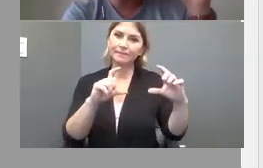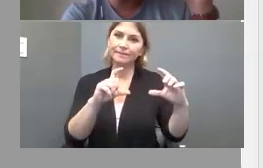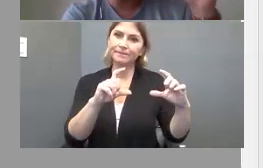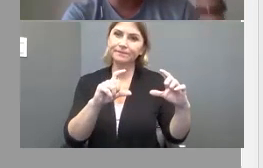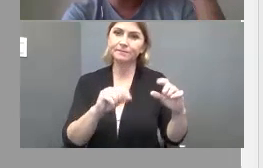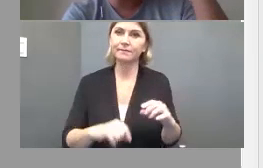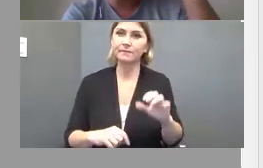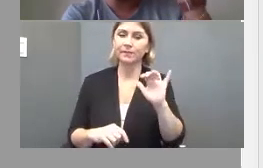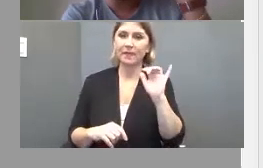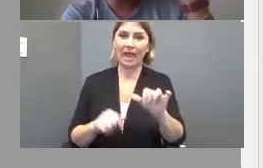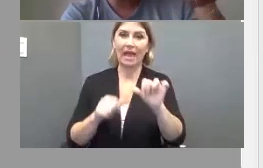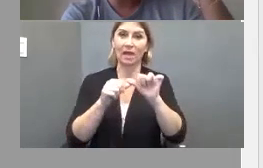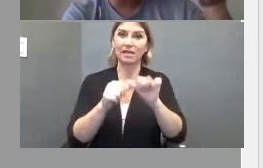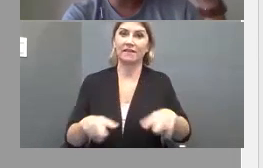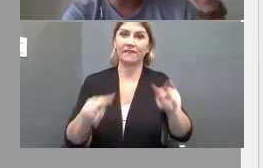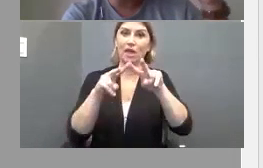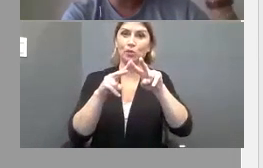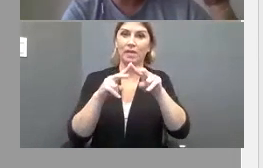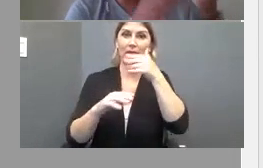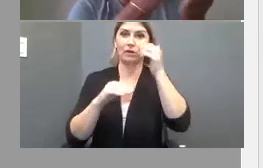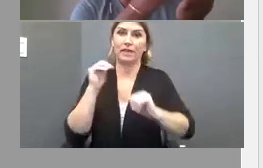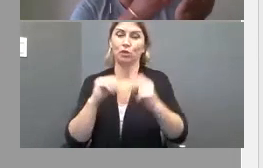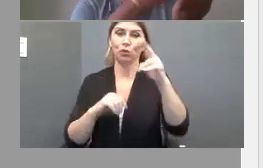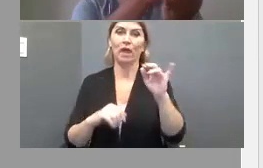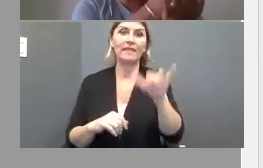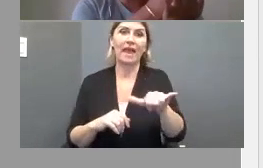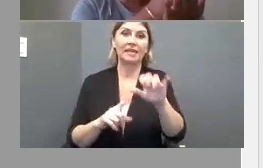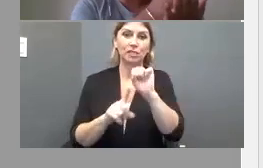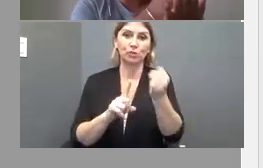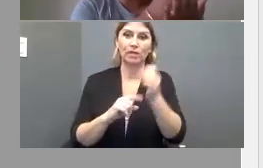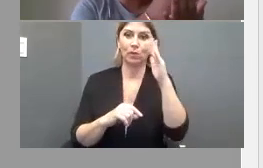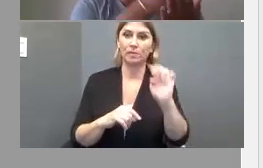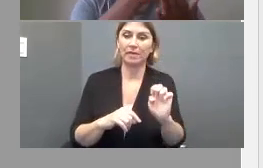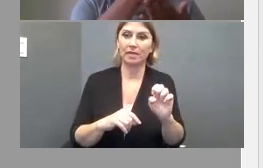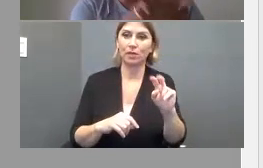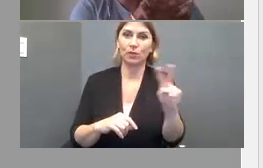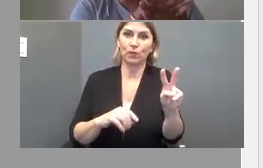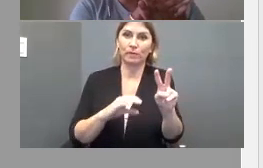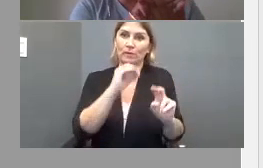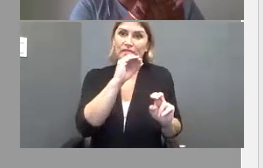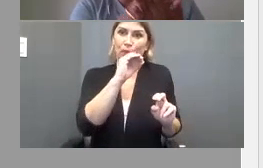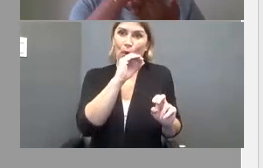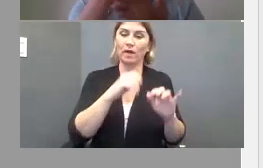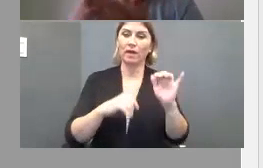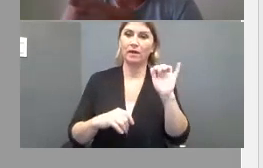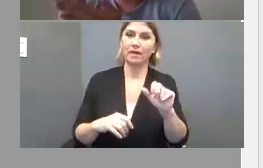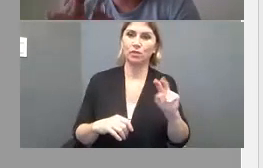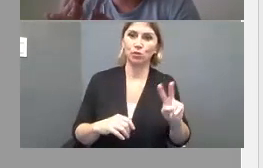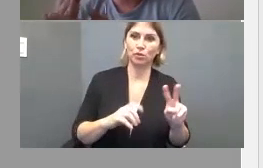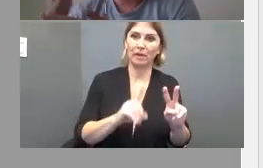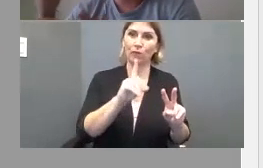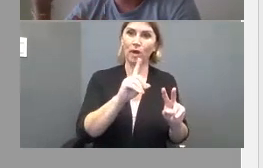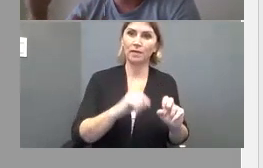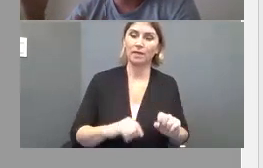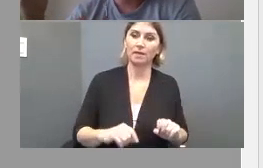the constant value is greater than 2, in that situation, it is going to be 2 to the power of 0 plus 2 to the power of 1 plus 2 to the power of